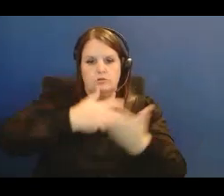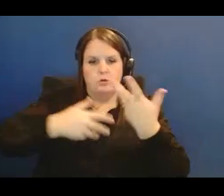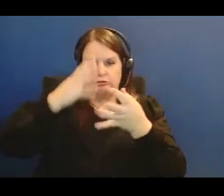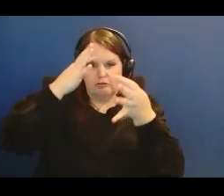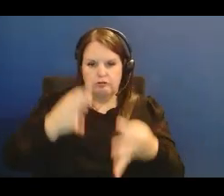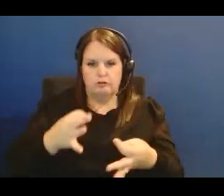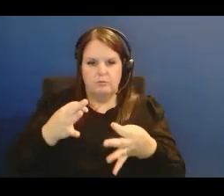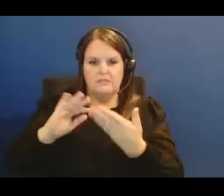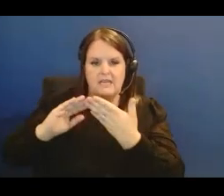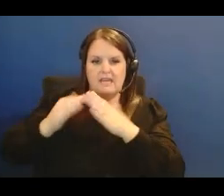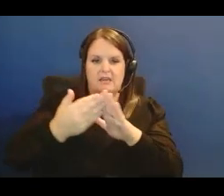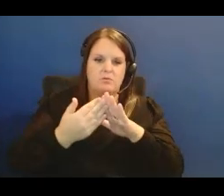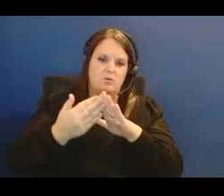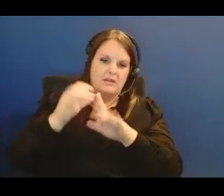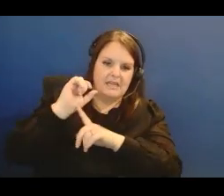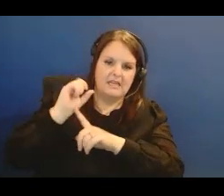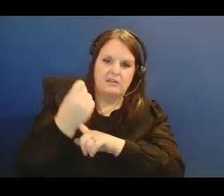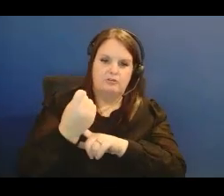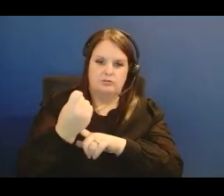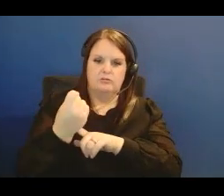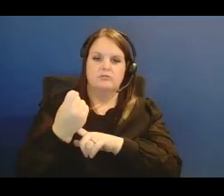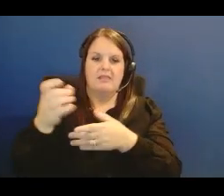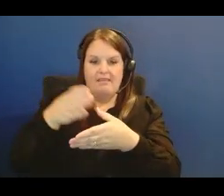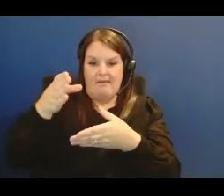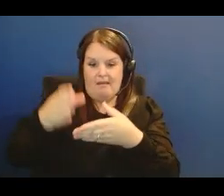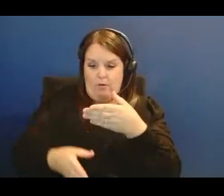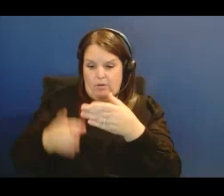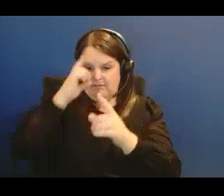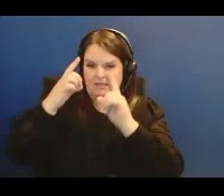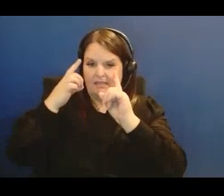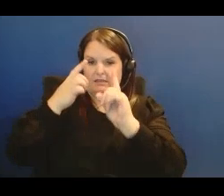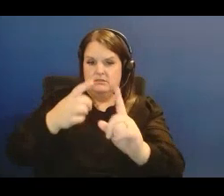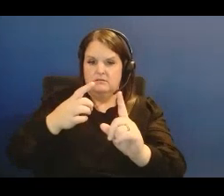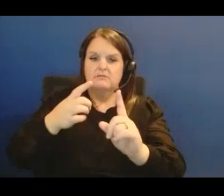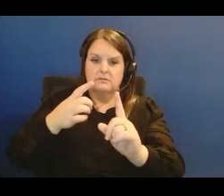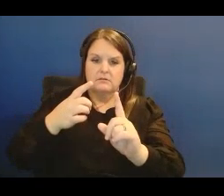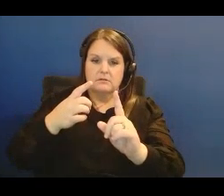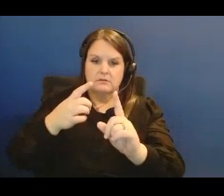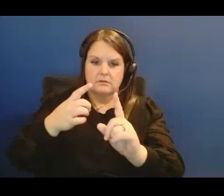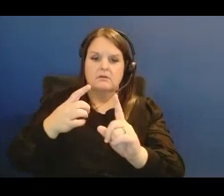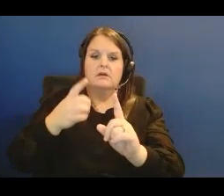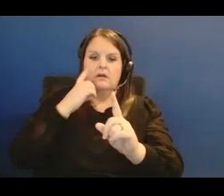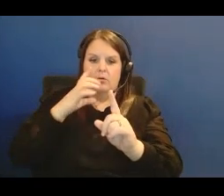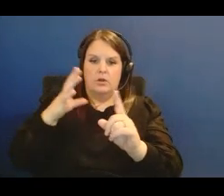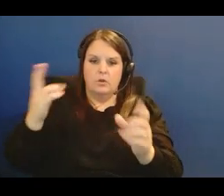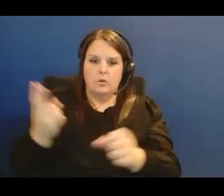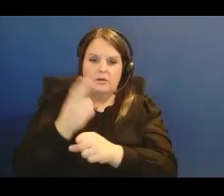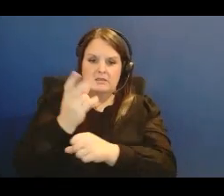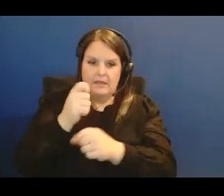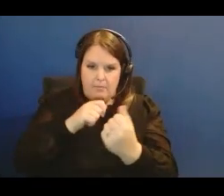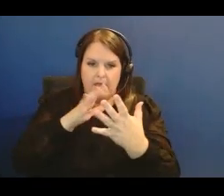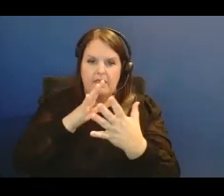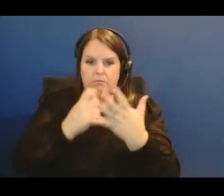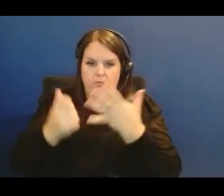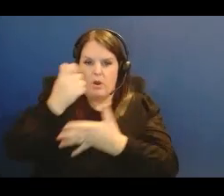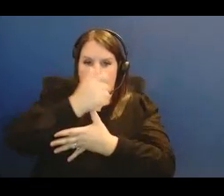community conditions. The outcomes and initiatives using the Hanlon scoring method, the top priority areas